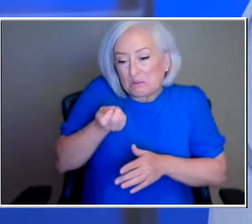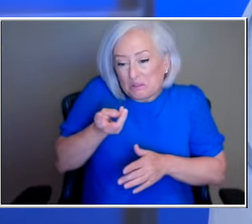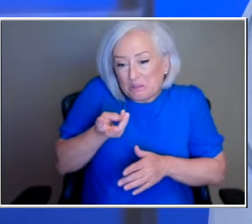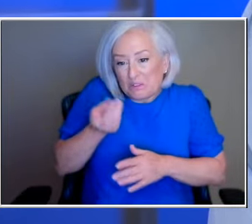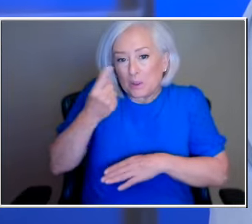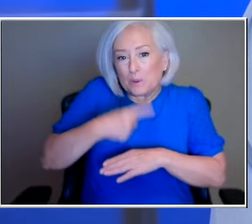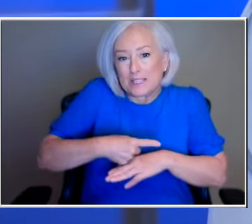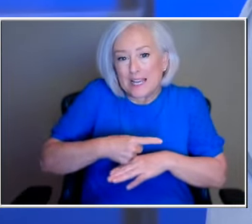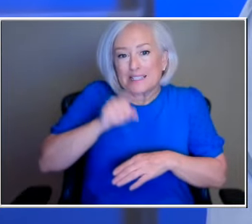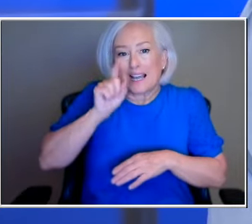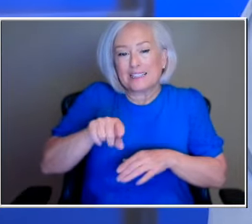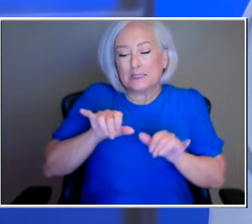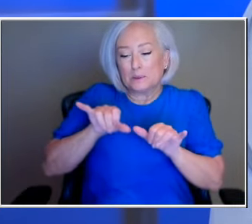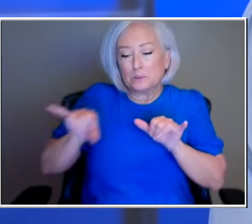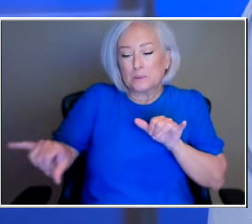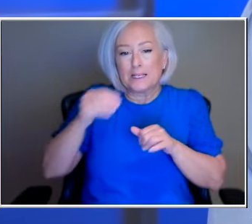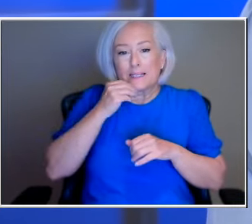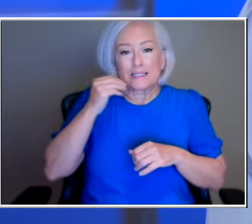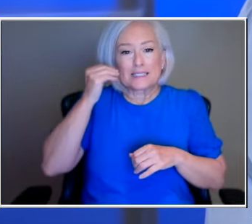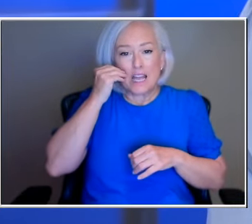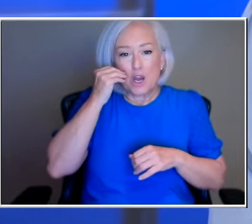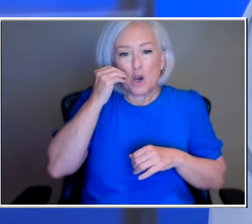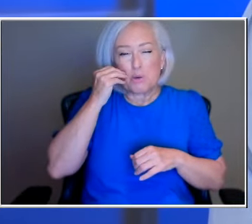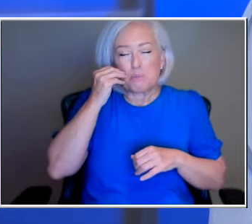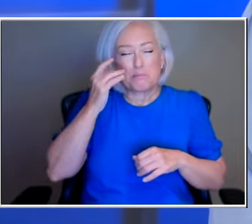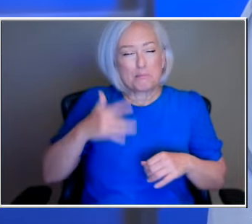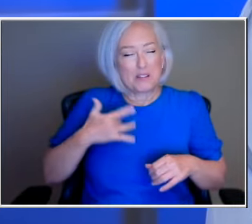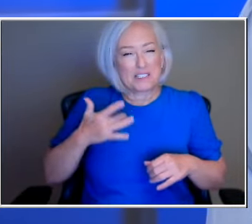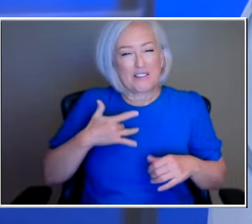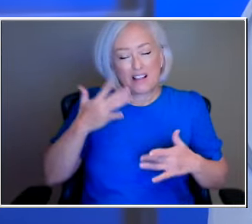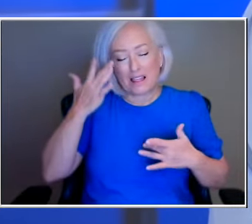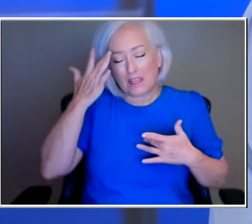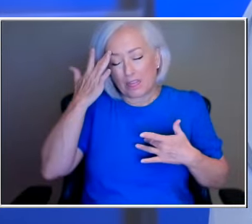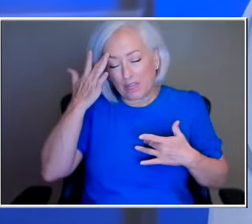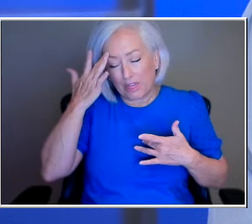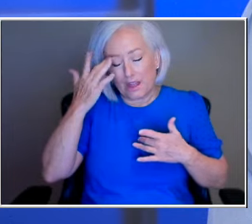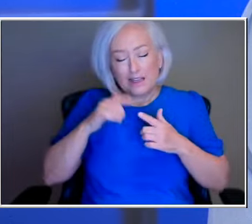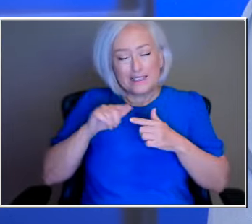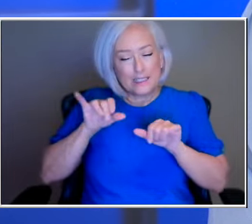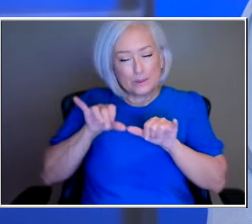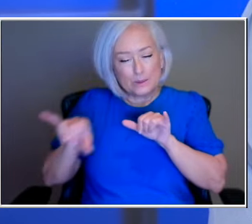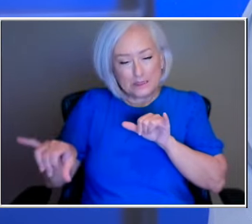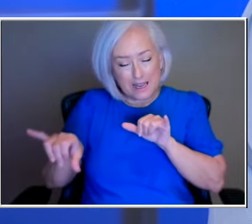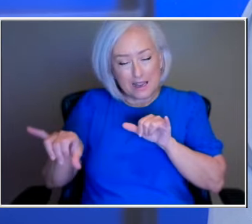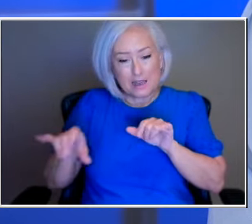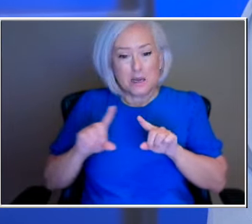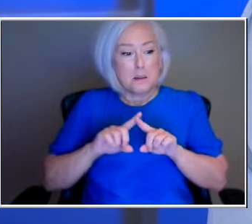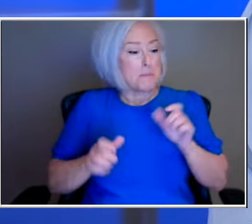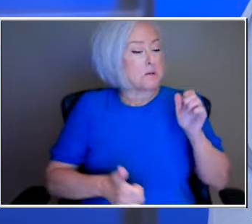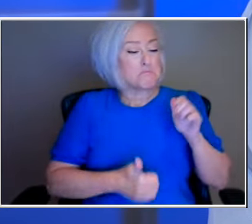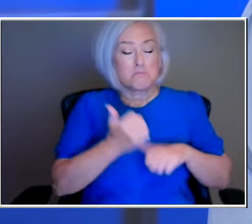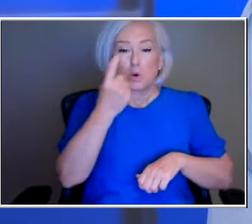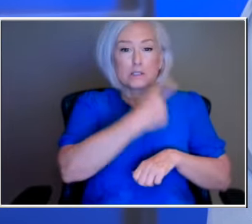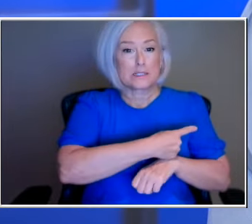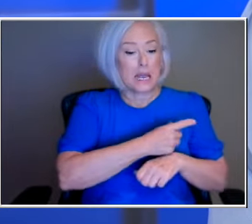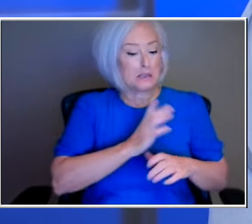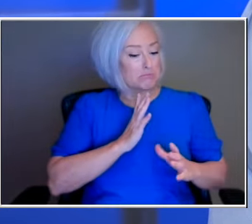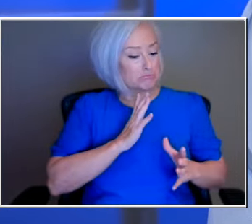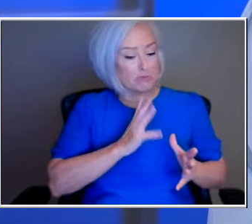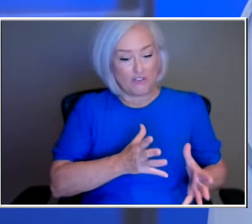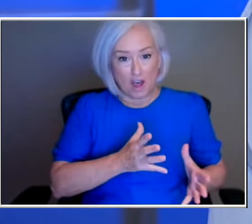close to home, where I didn't feel good or just needed to be there. And so surprisingly, I think I was fortunate that the